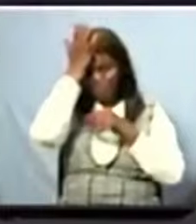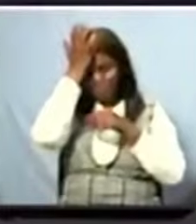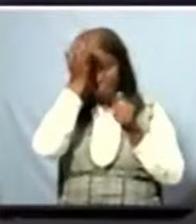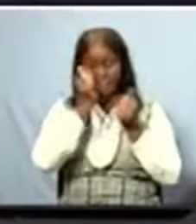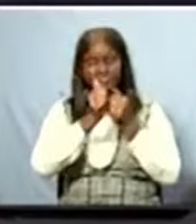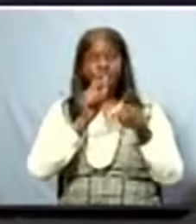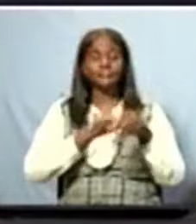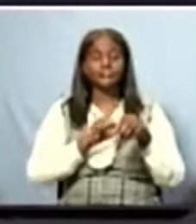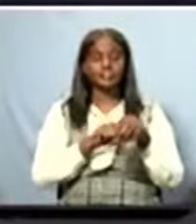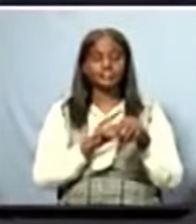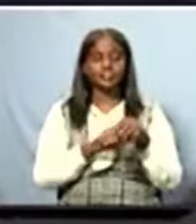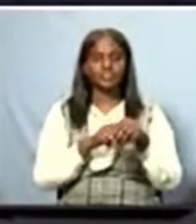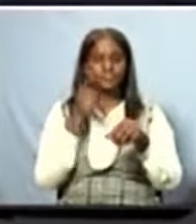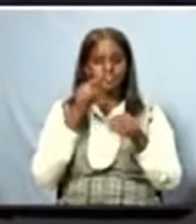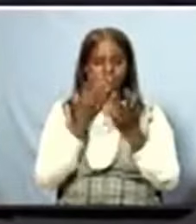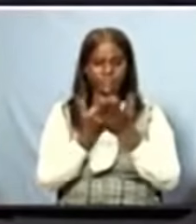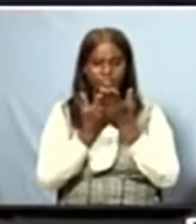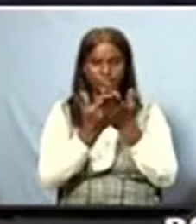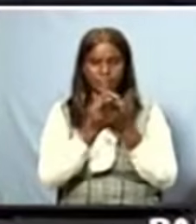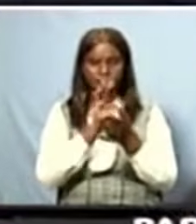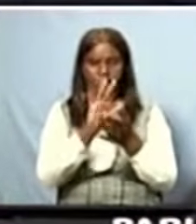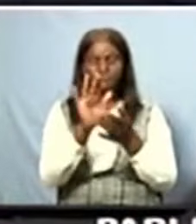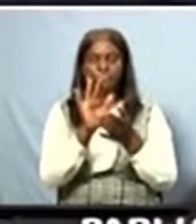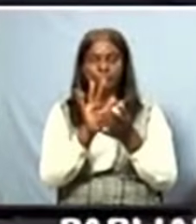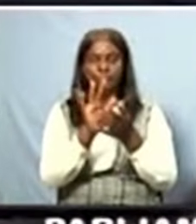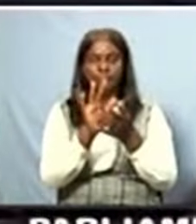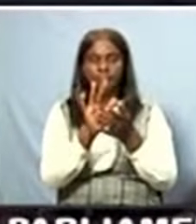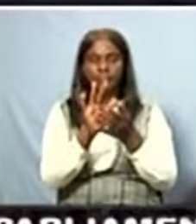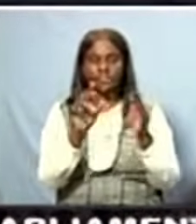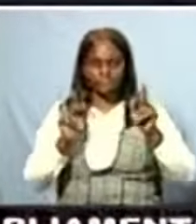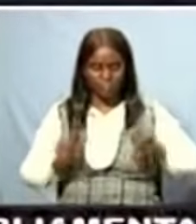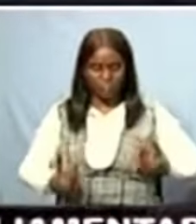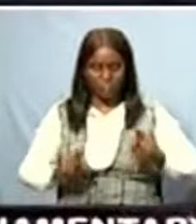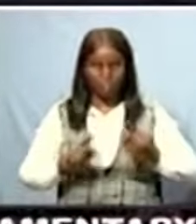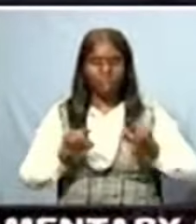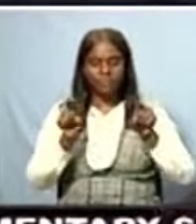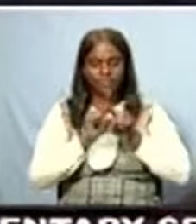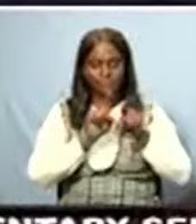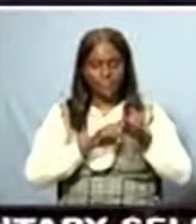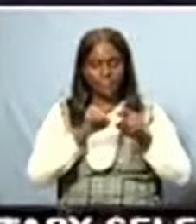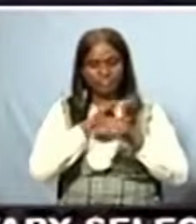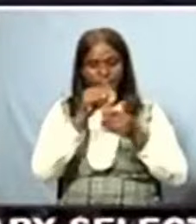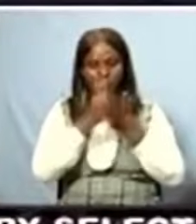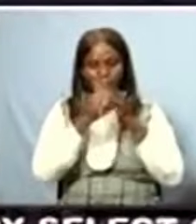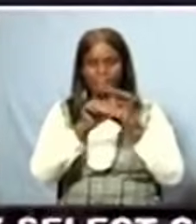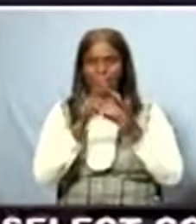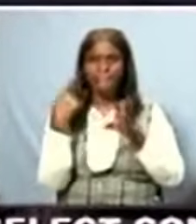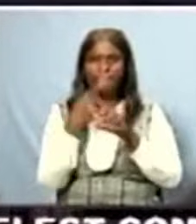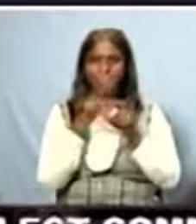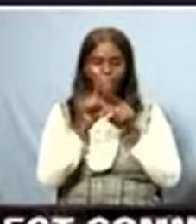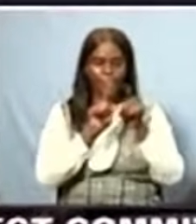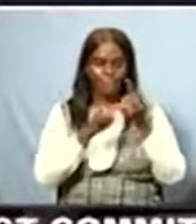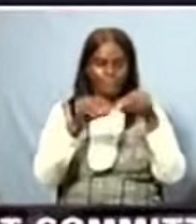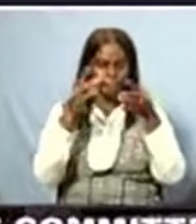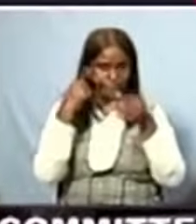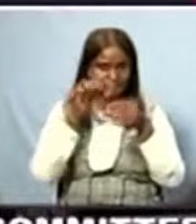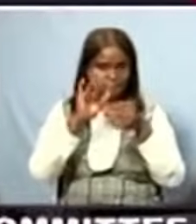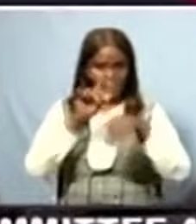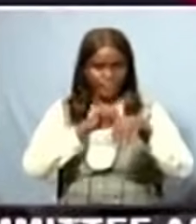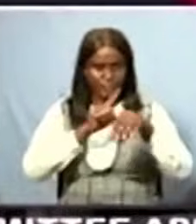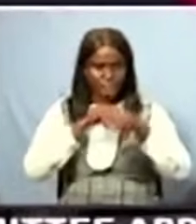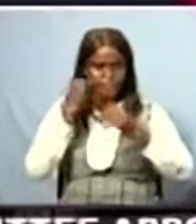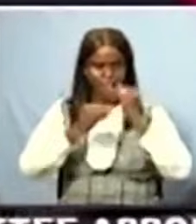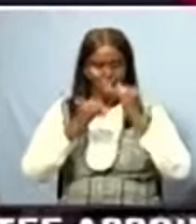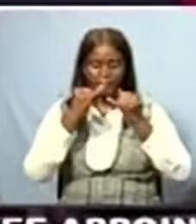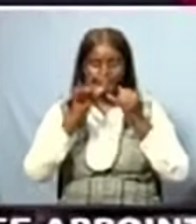time for the submission of the person to assume the vacant seat in the National Assembly and provide for the period of